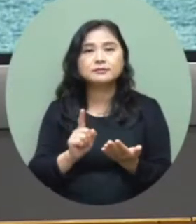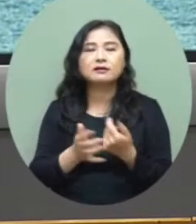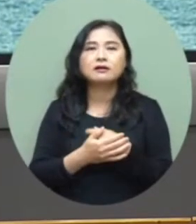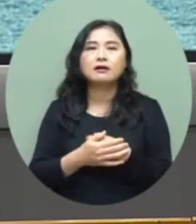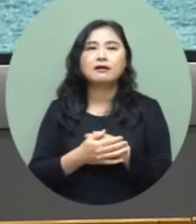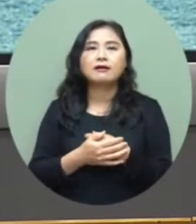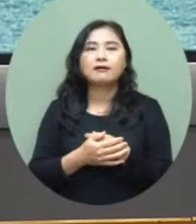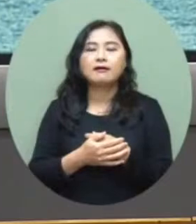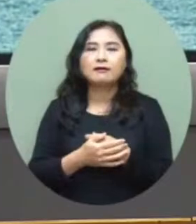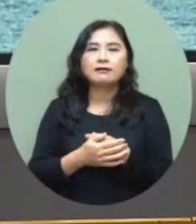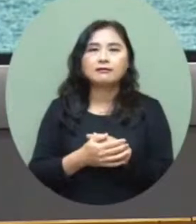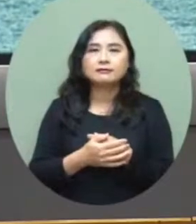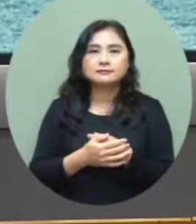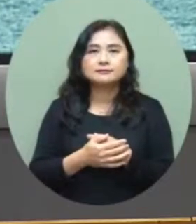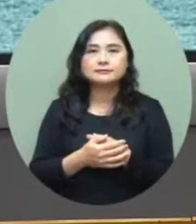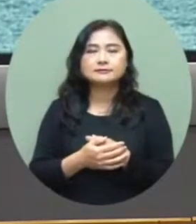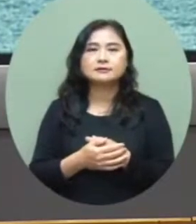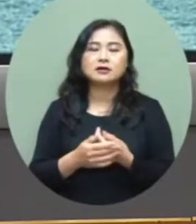we can see that